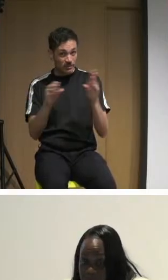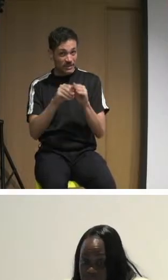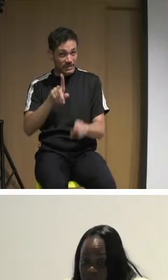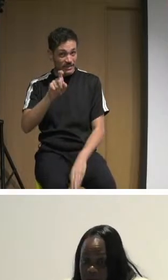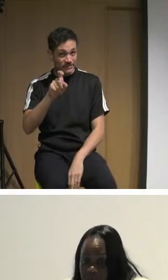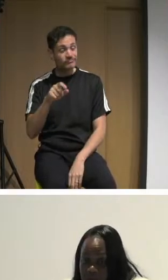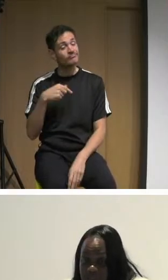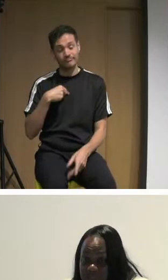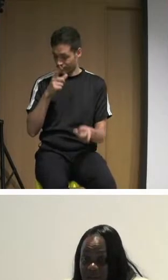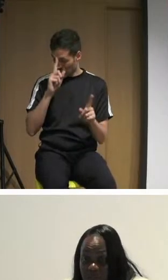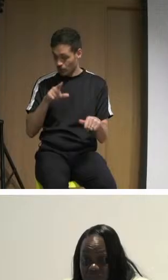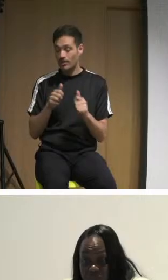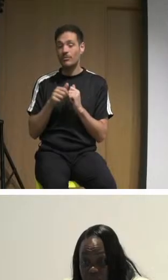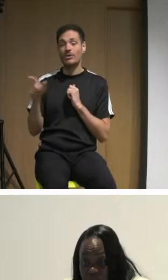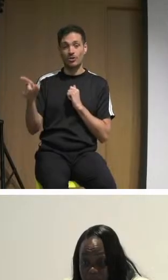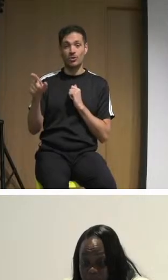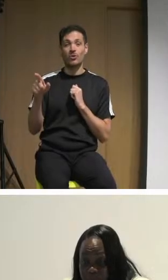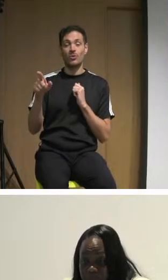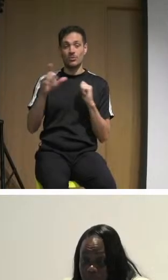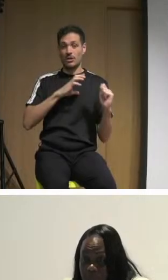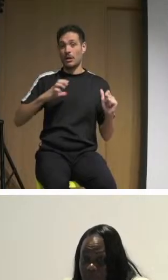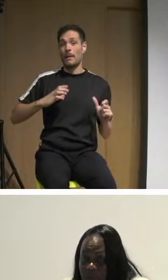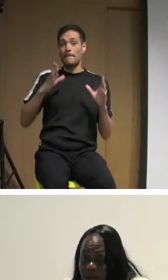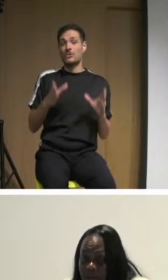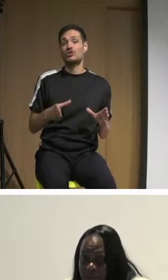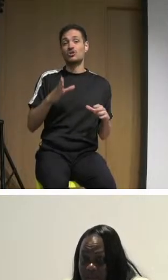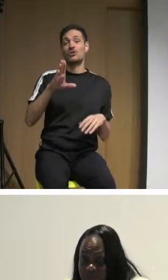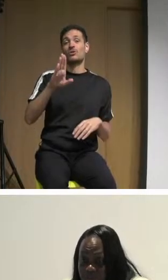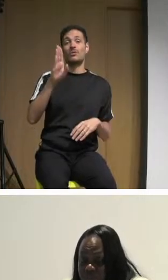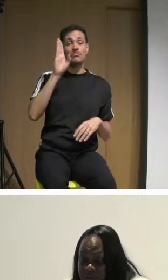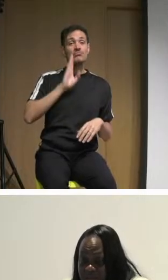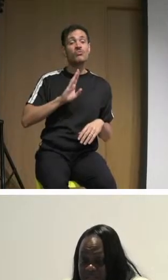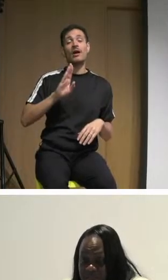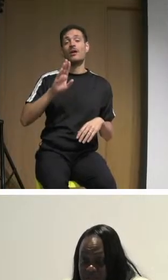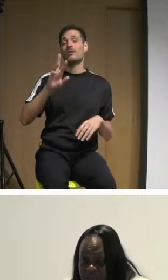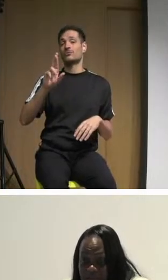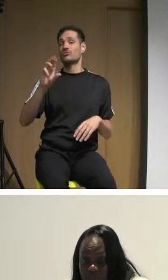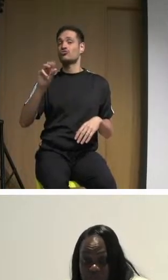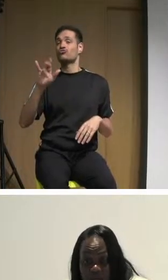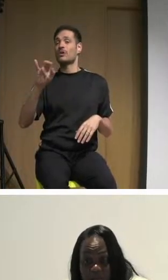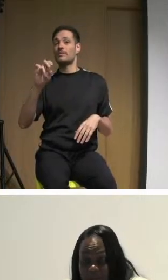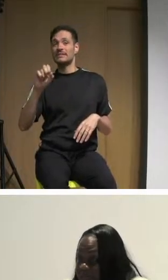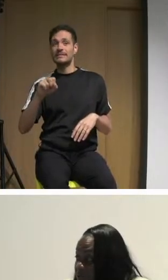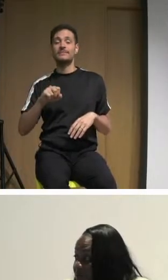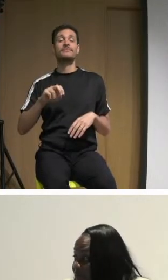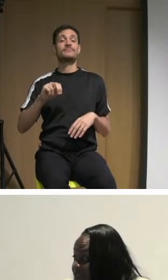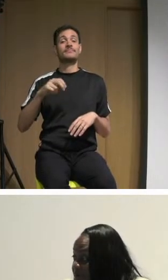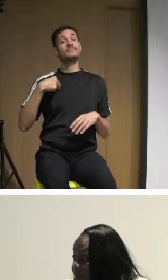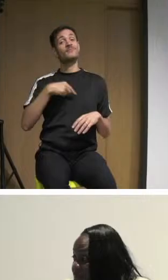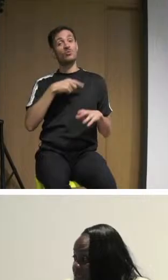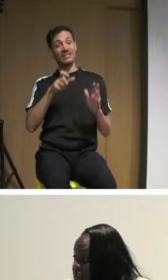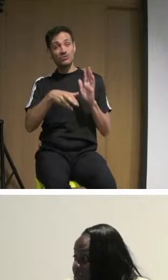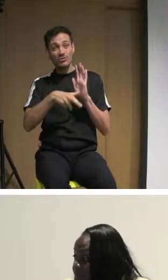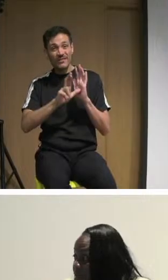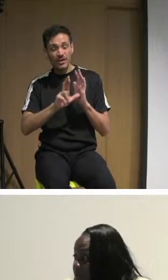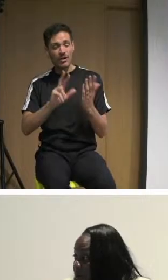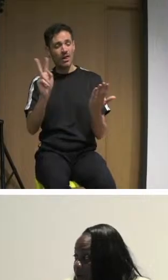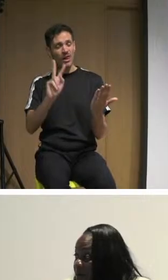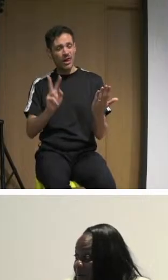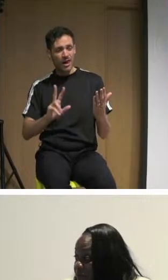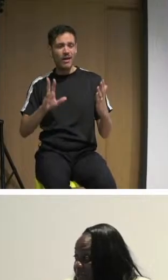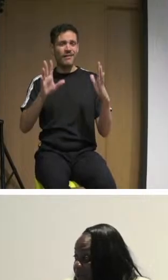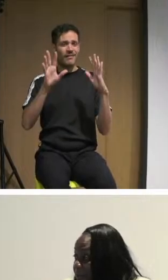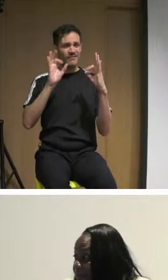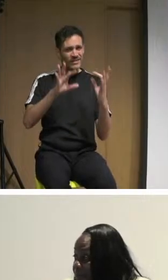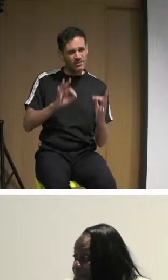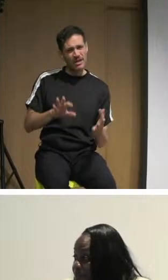you, Commissioner Brown Robinson, that we review it and then provide some feedbacks, and we can come back here and have some conversation